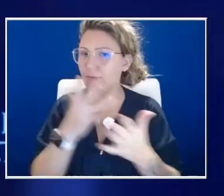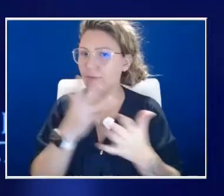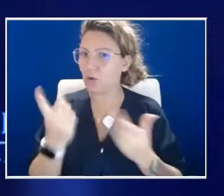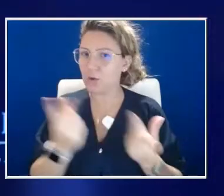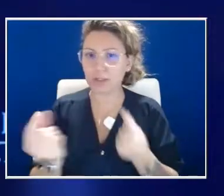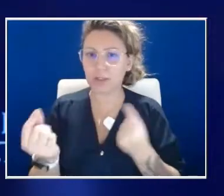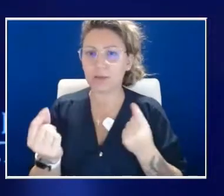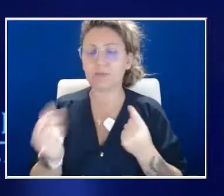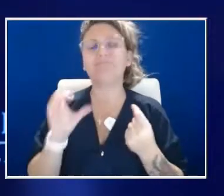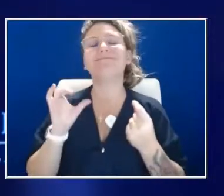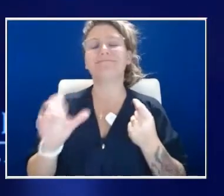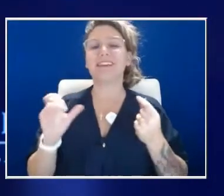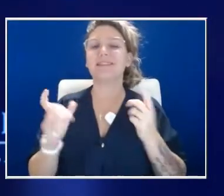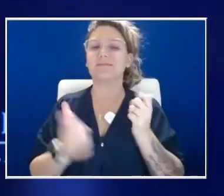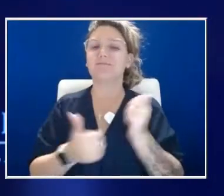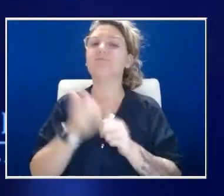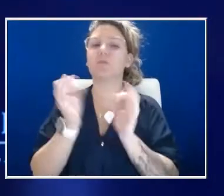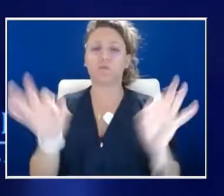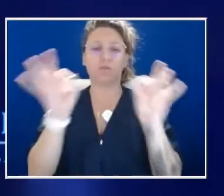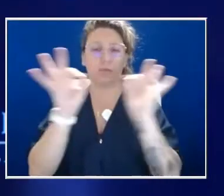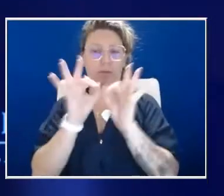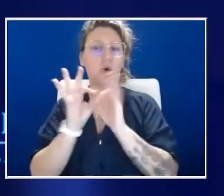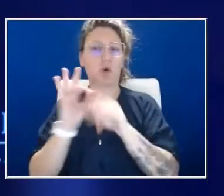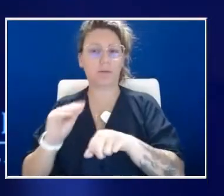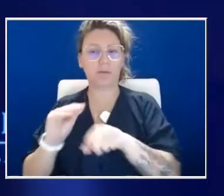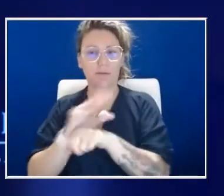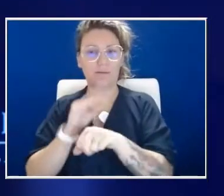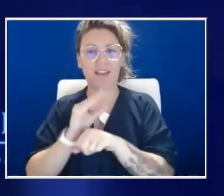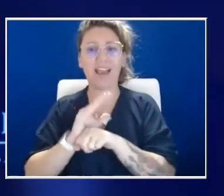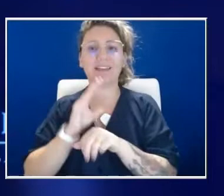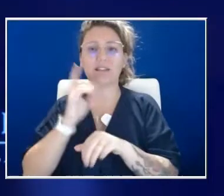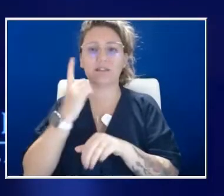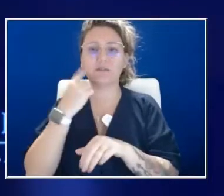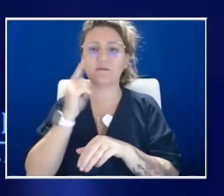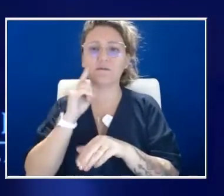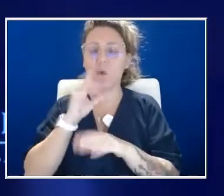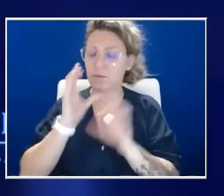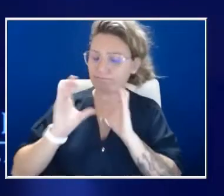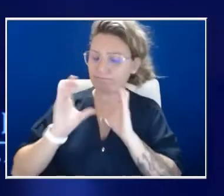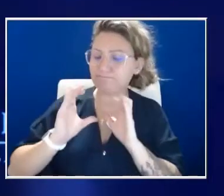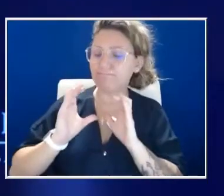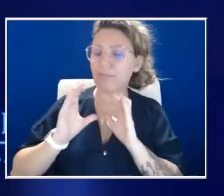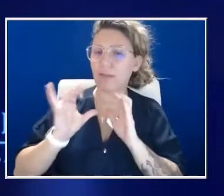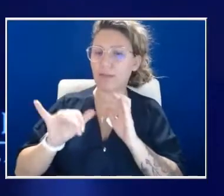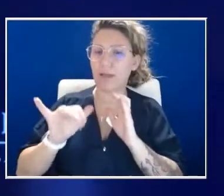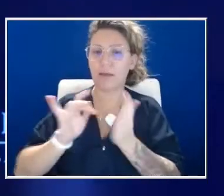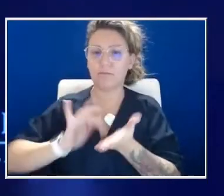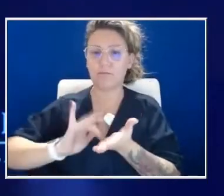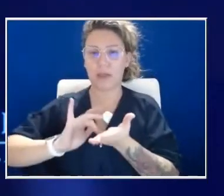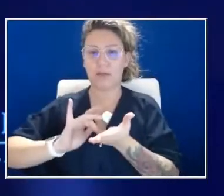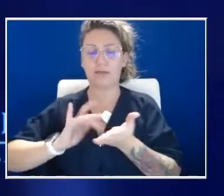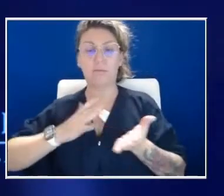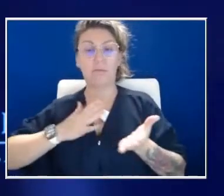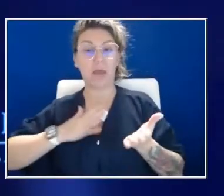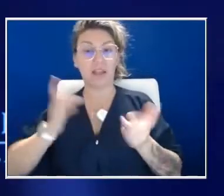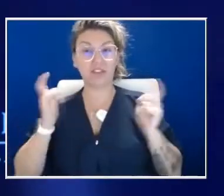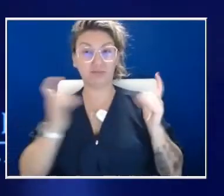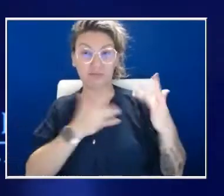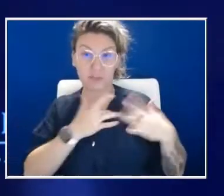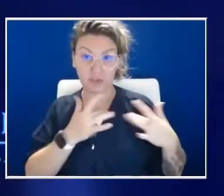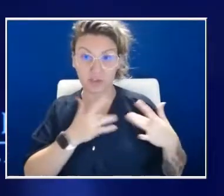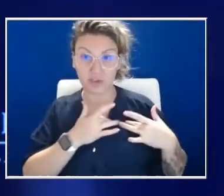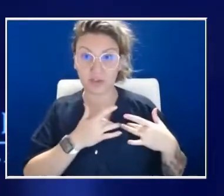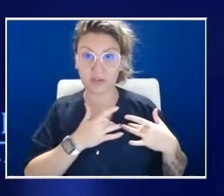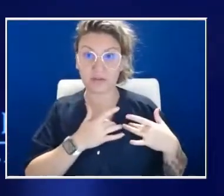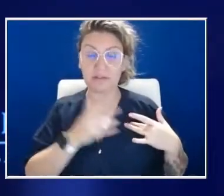the biggest advice that I always have, is to look through those medications. My actual biggest concern, because we have seen kids get